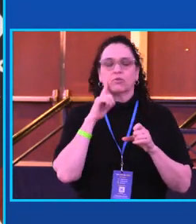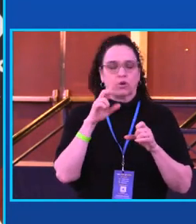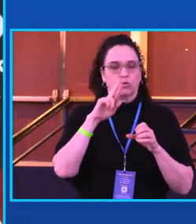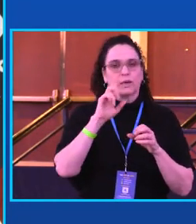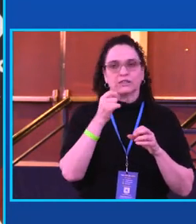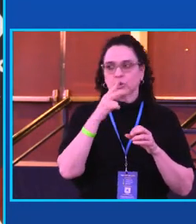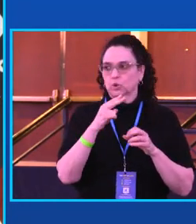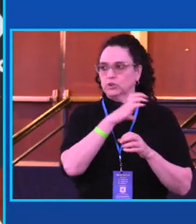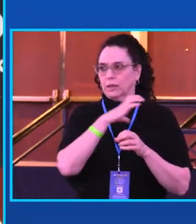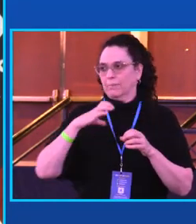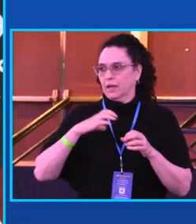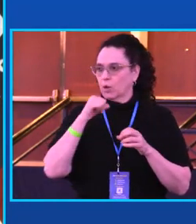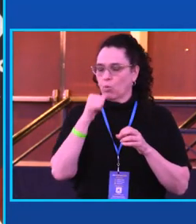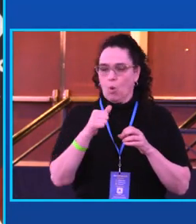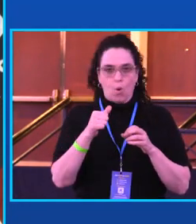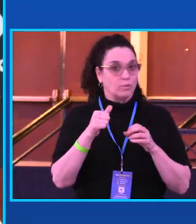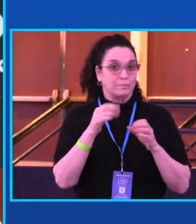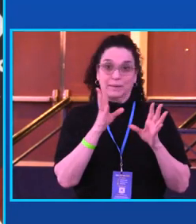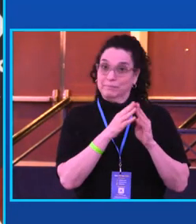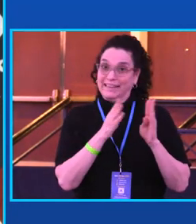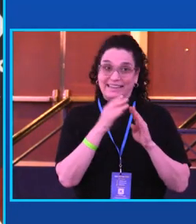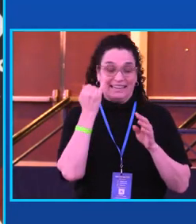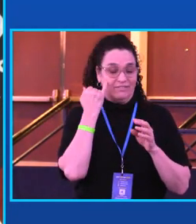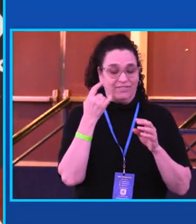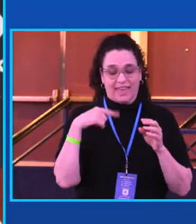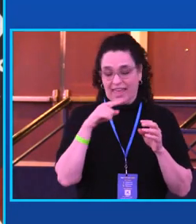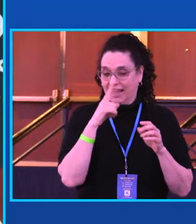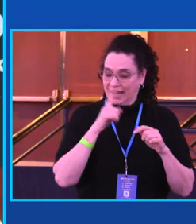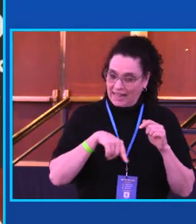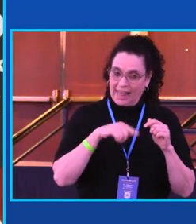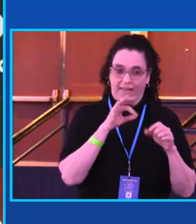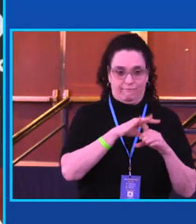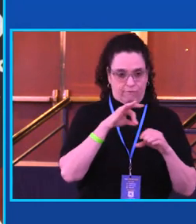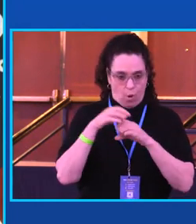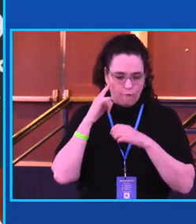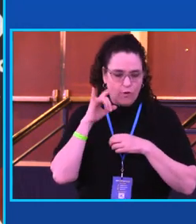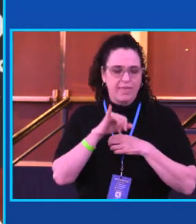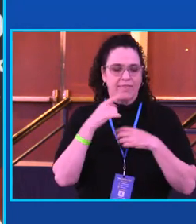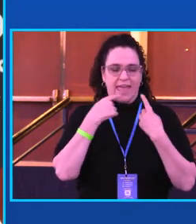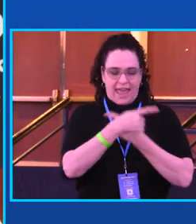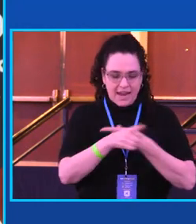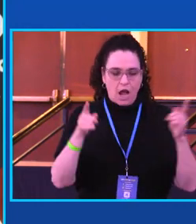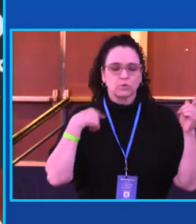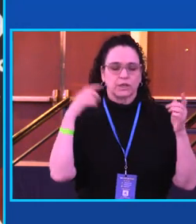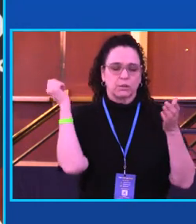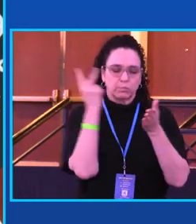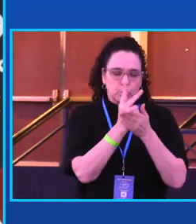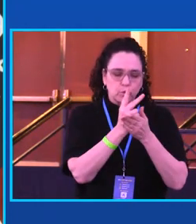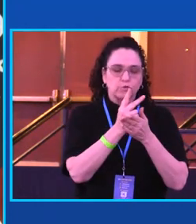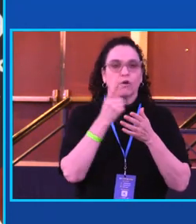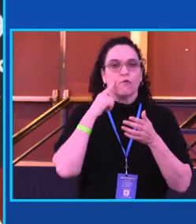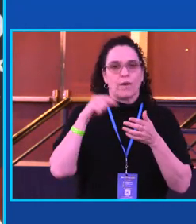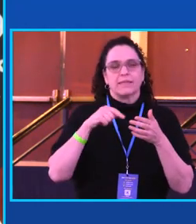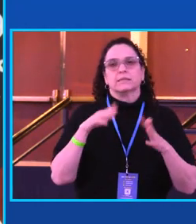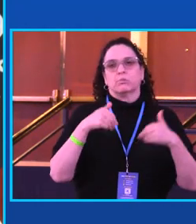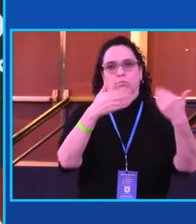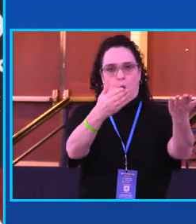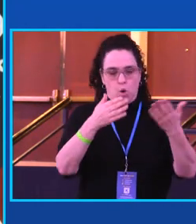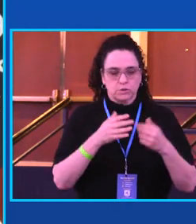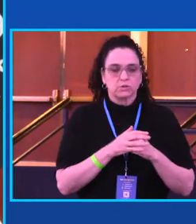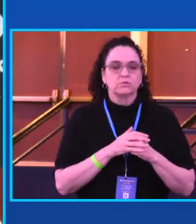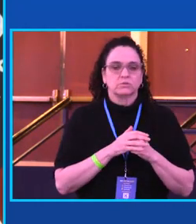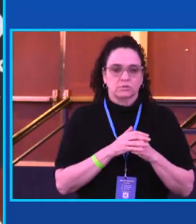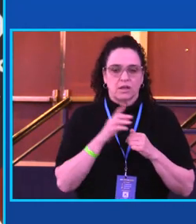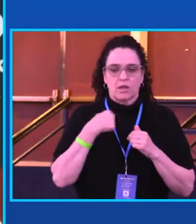Resolutions Committee will not be meeting. The Rules and Bylaws Committee has unanimously approved this proposal and is recommending it